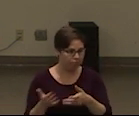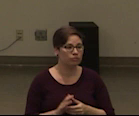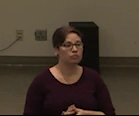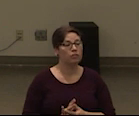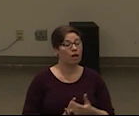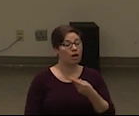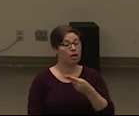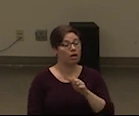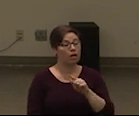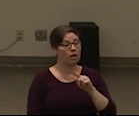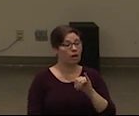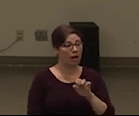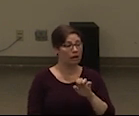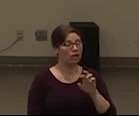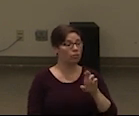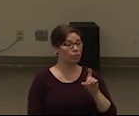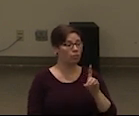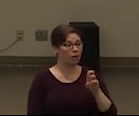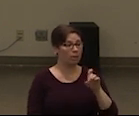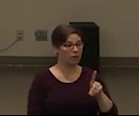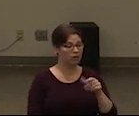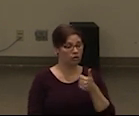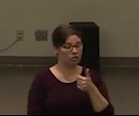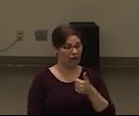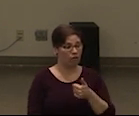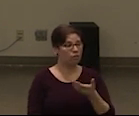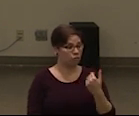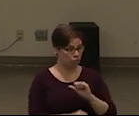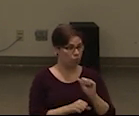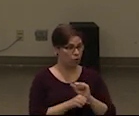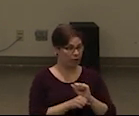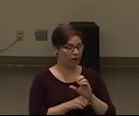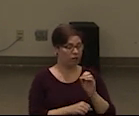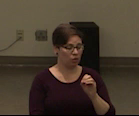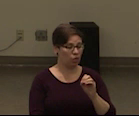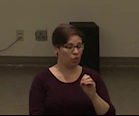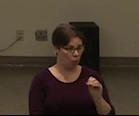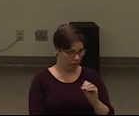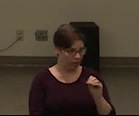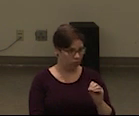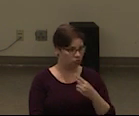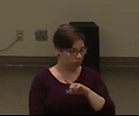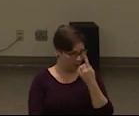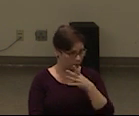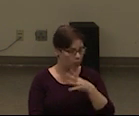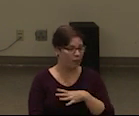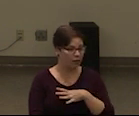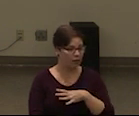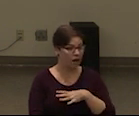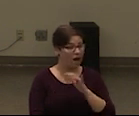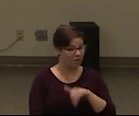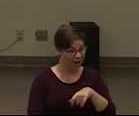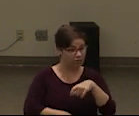is a black woman who was a suffragette working in Oregon in 1912. At that point, in the Oregon State